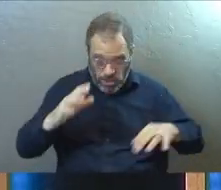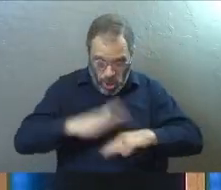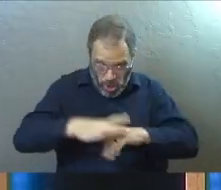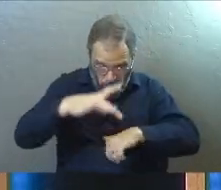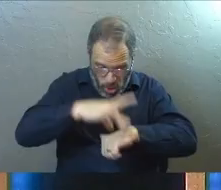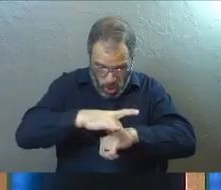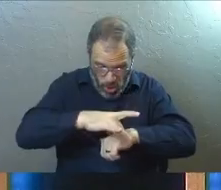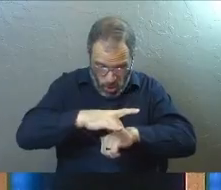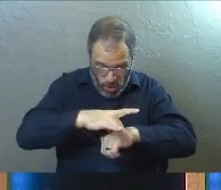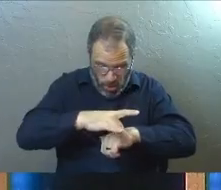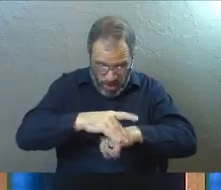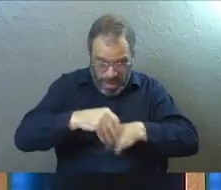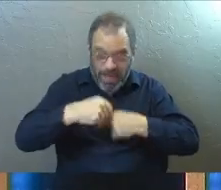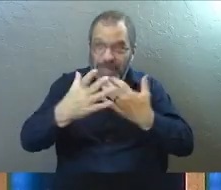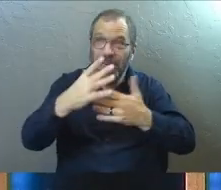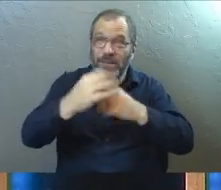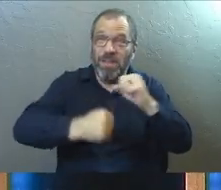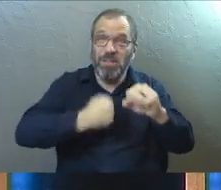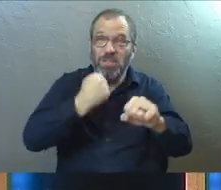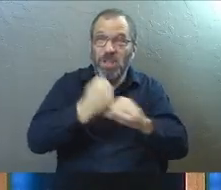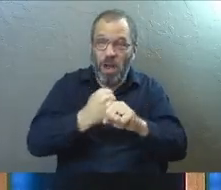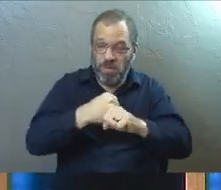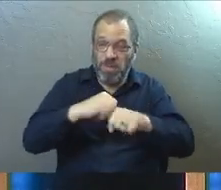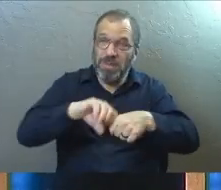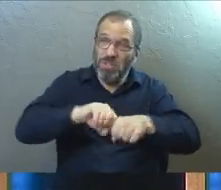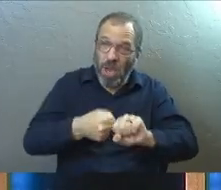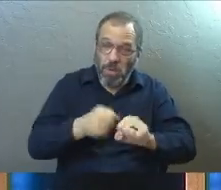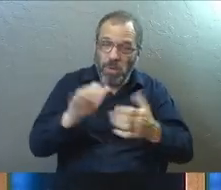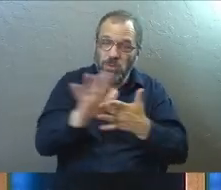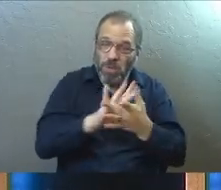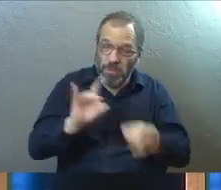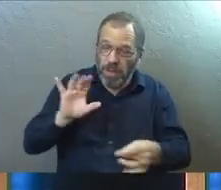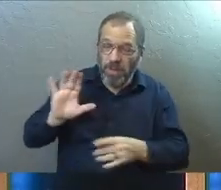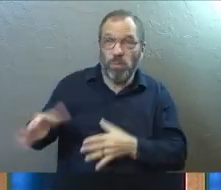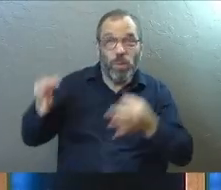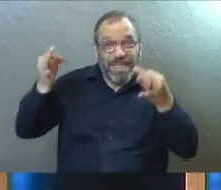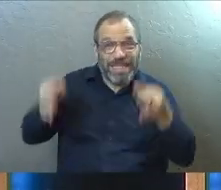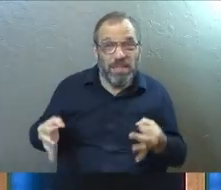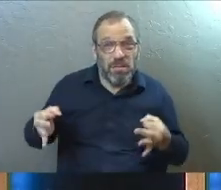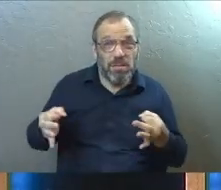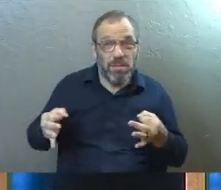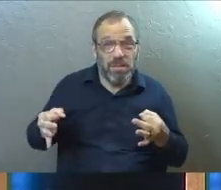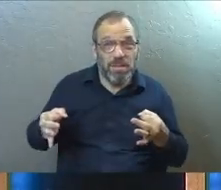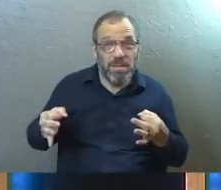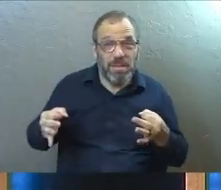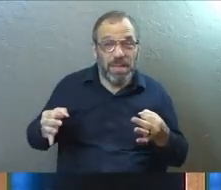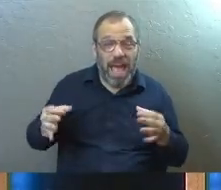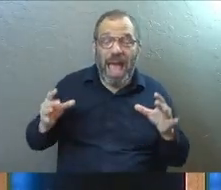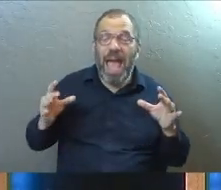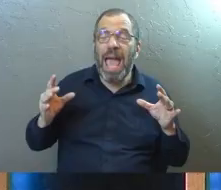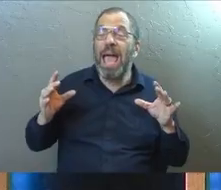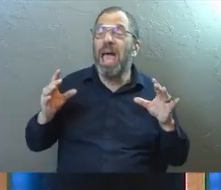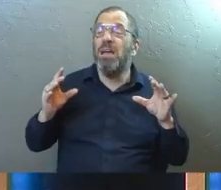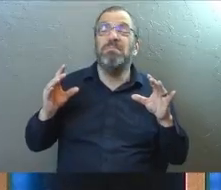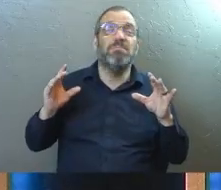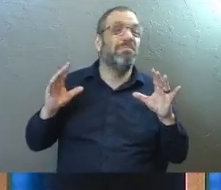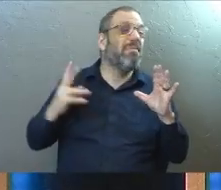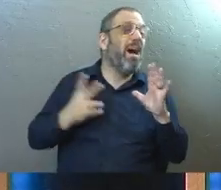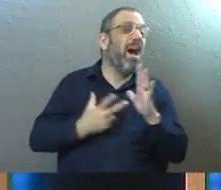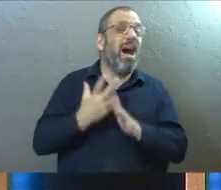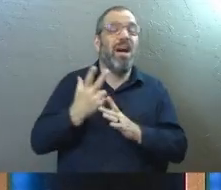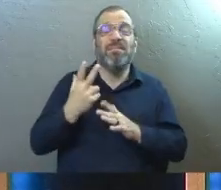here, they can bring sorrow to the Holy Spirit, that there's impact to the choices that we make right now. And more and more and more than honestly,